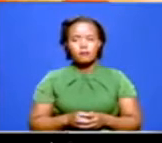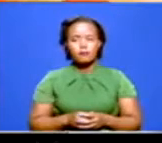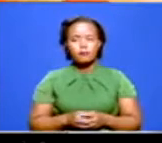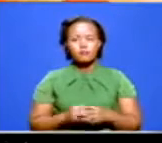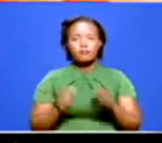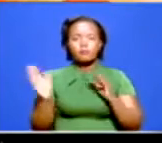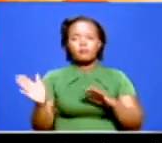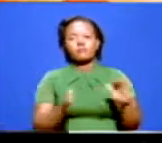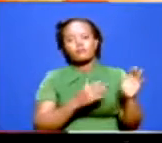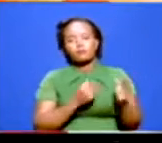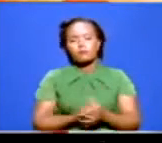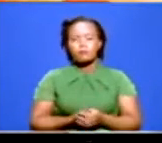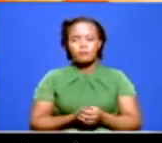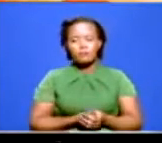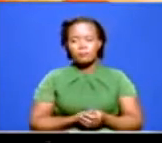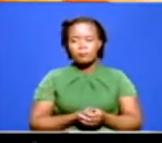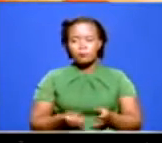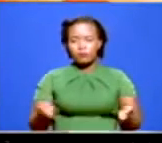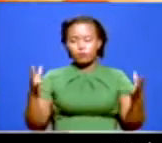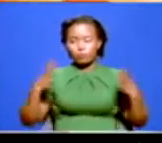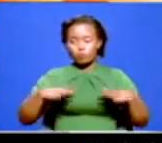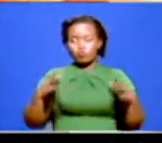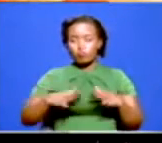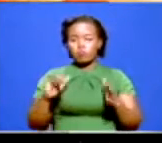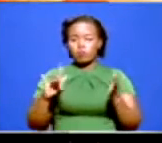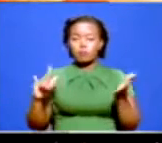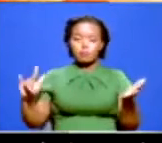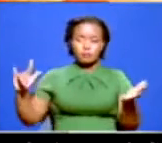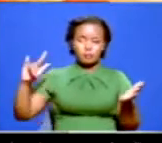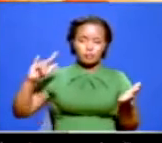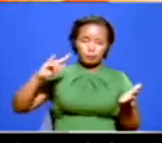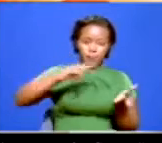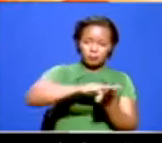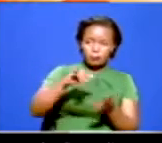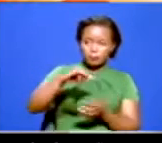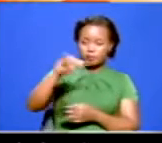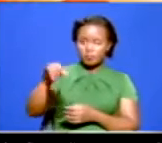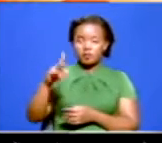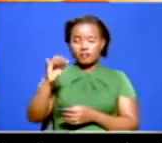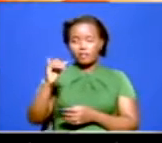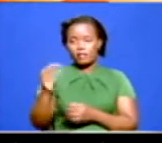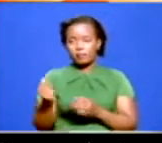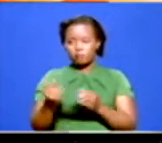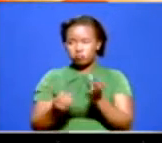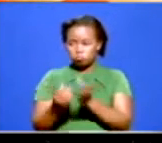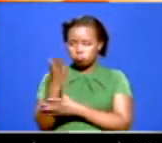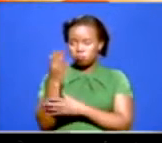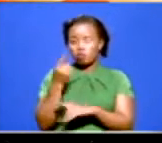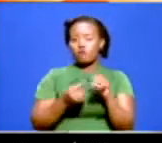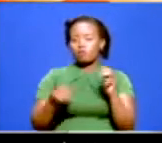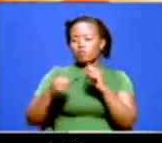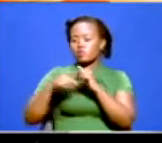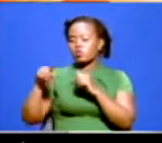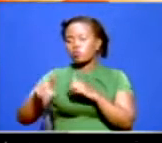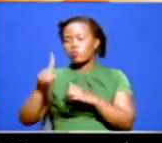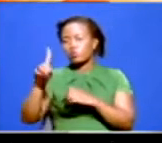The number of passengers at the Jomo Kenyatta International Airport plunged by 60% from 6.1 million in